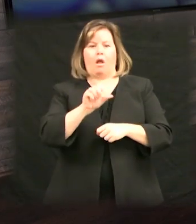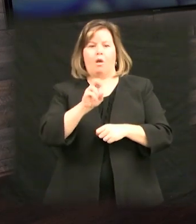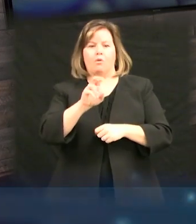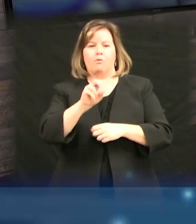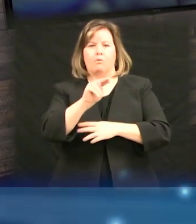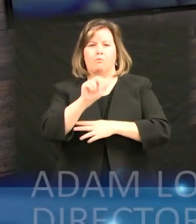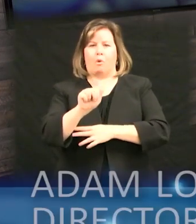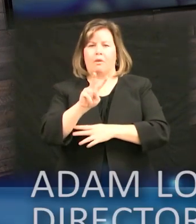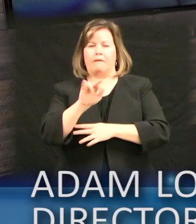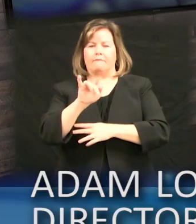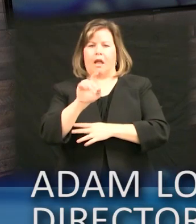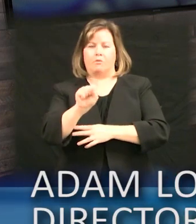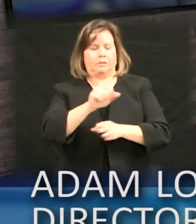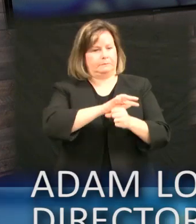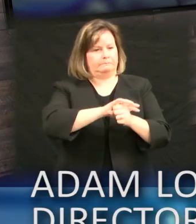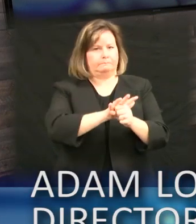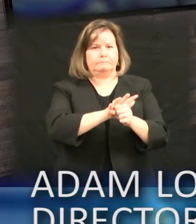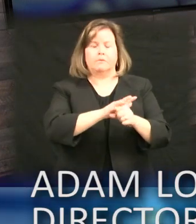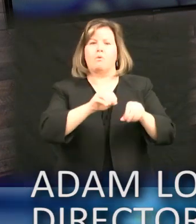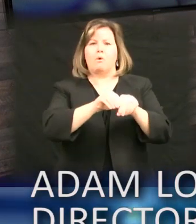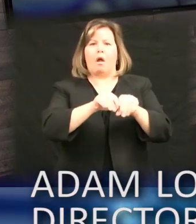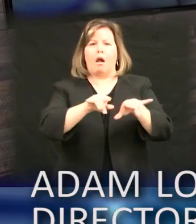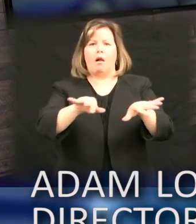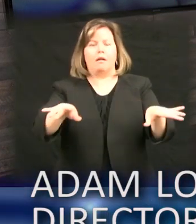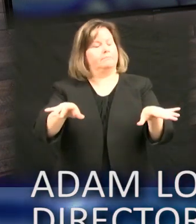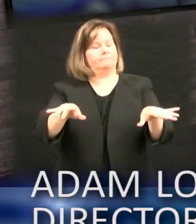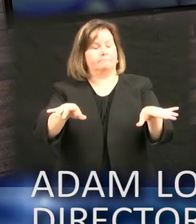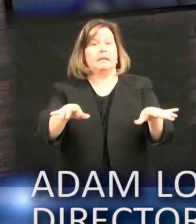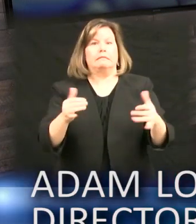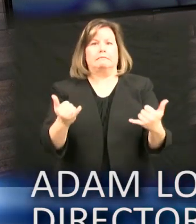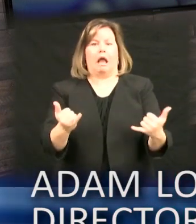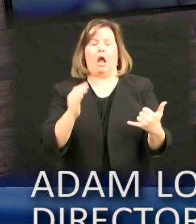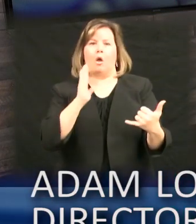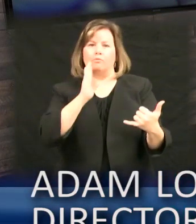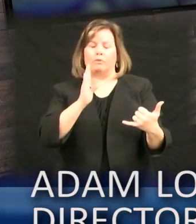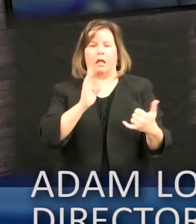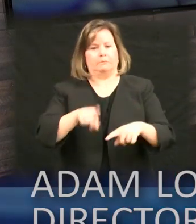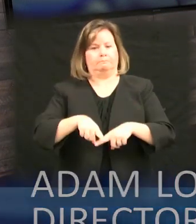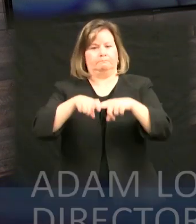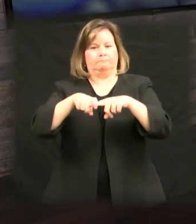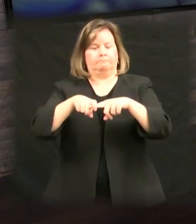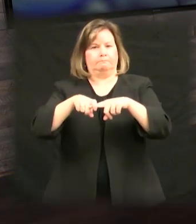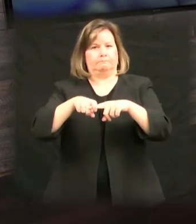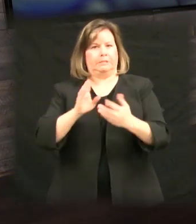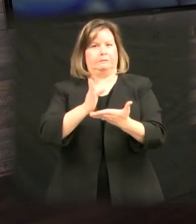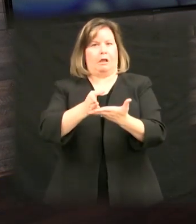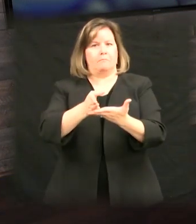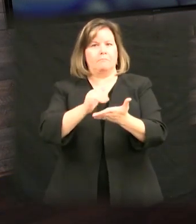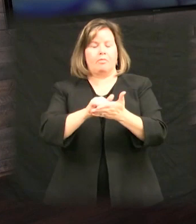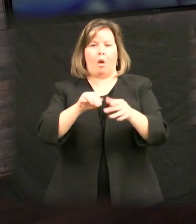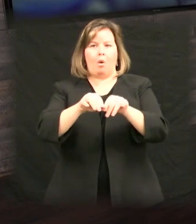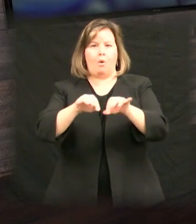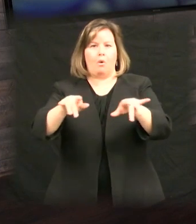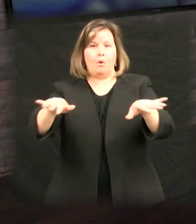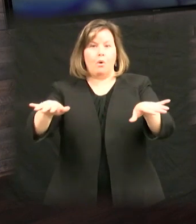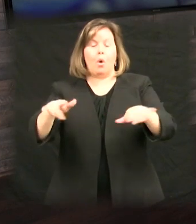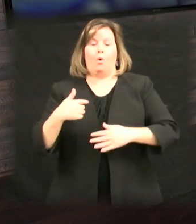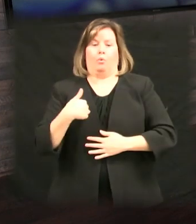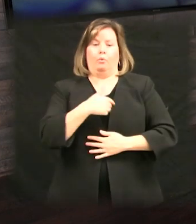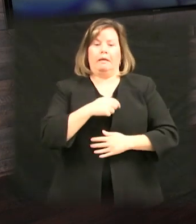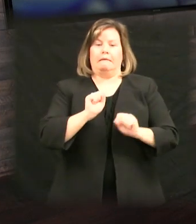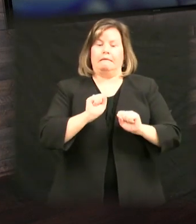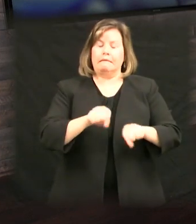moment. We believe, and the models are showing us, that by taking these aggressive actions now, we can bend the